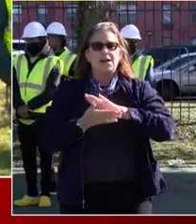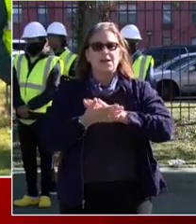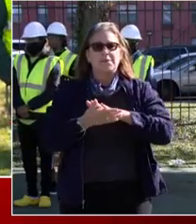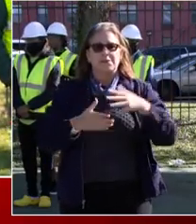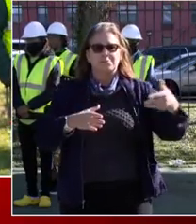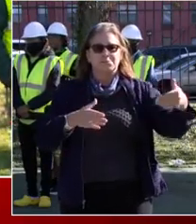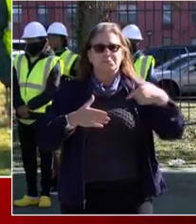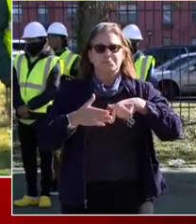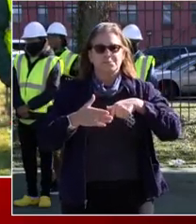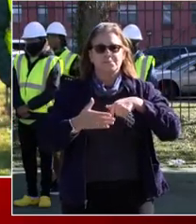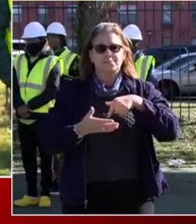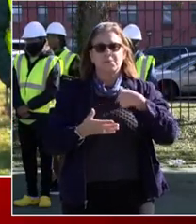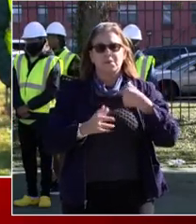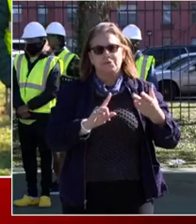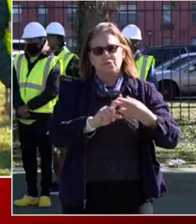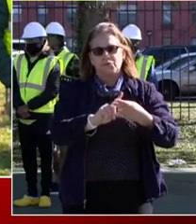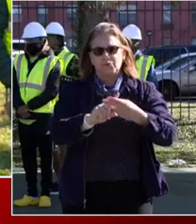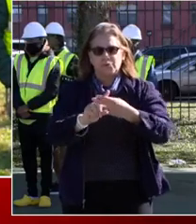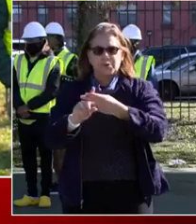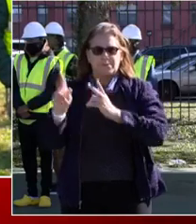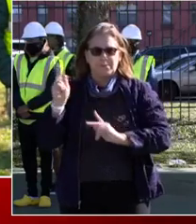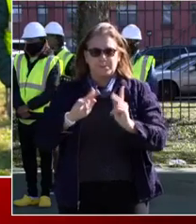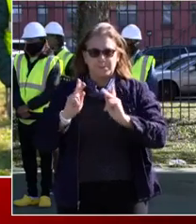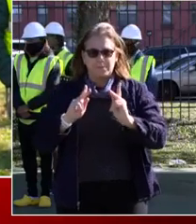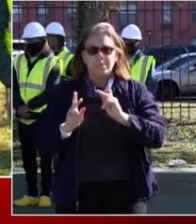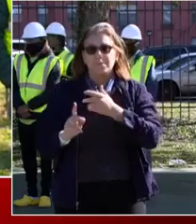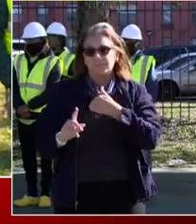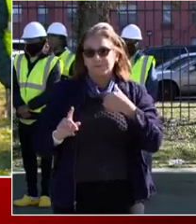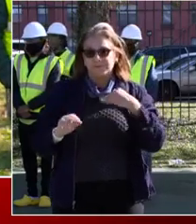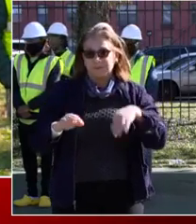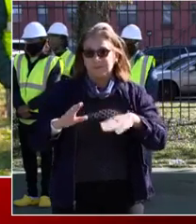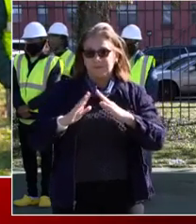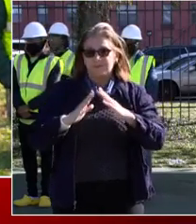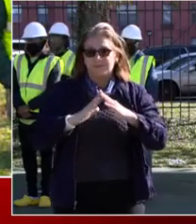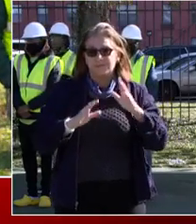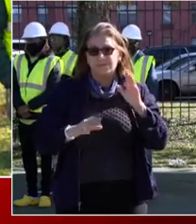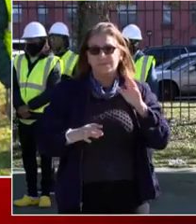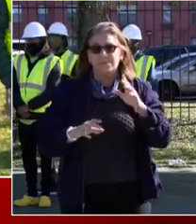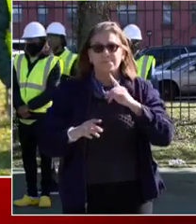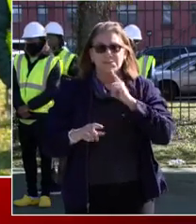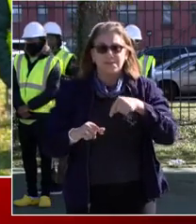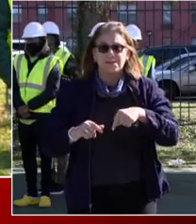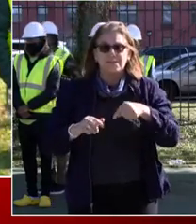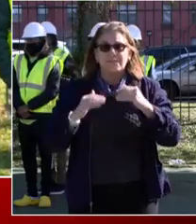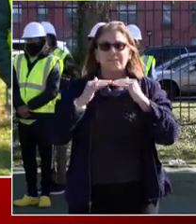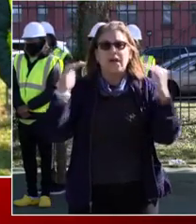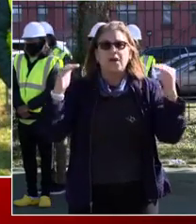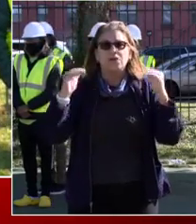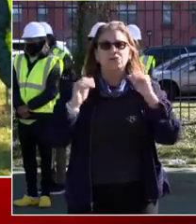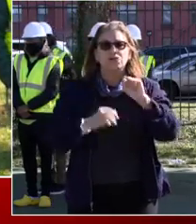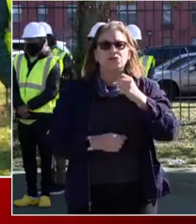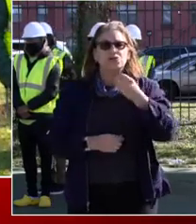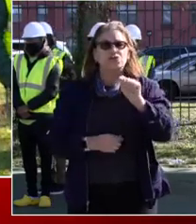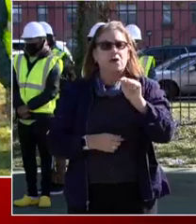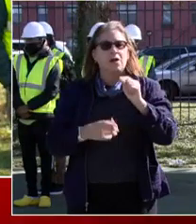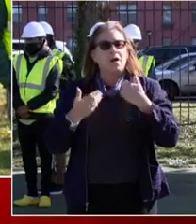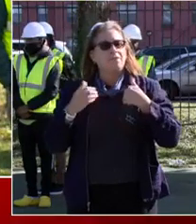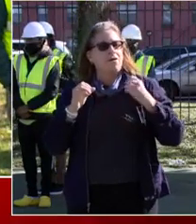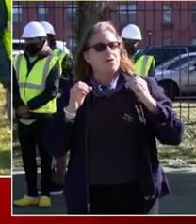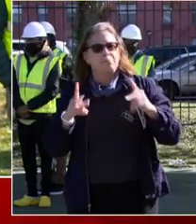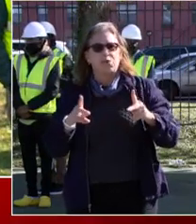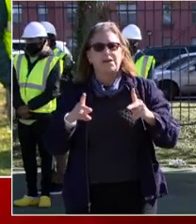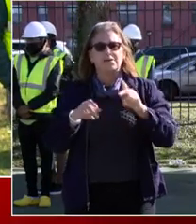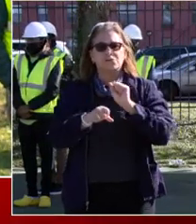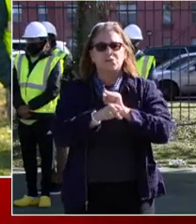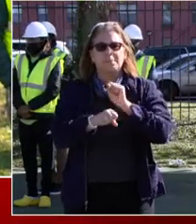DC as the ultimate fair shot program. So you heard his story. He came to this